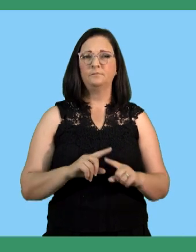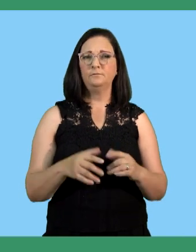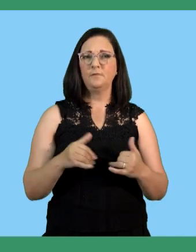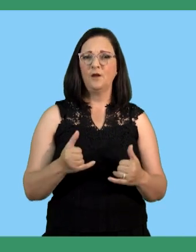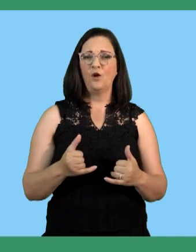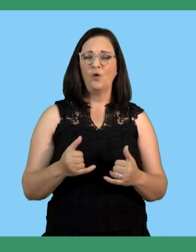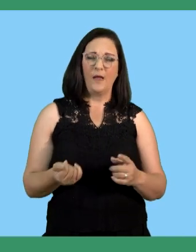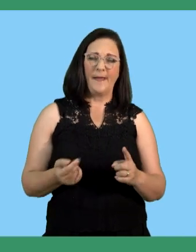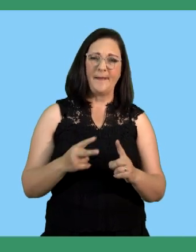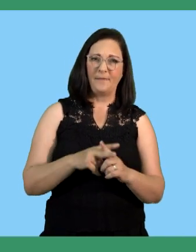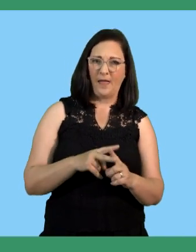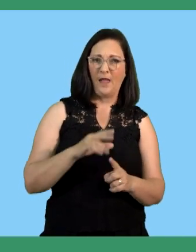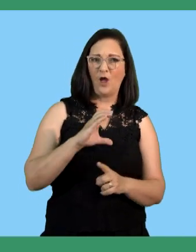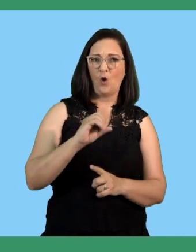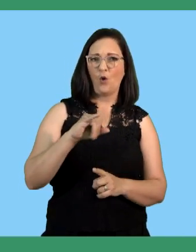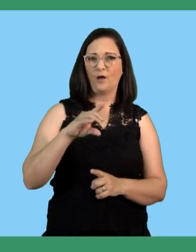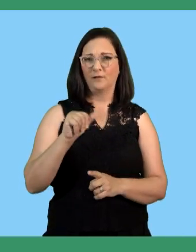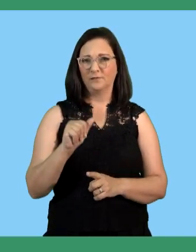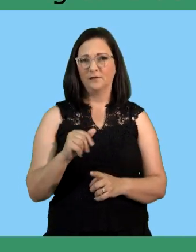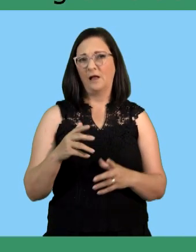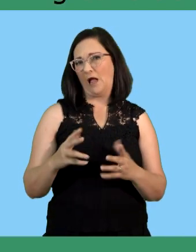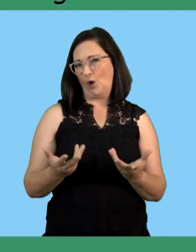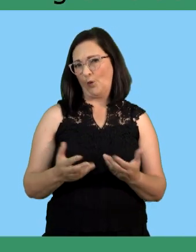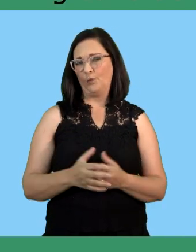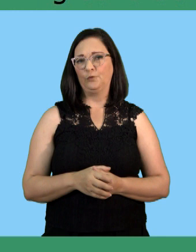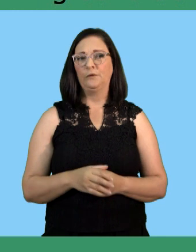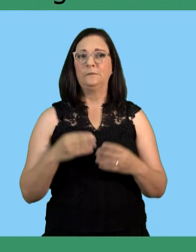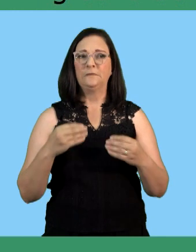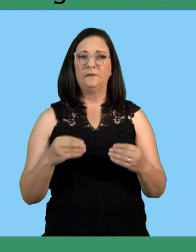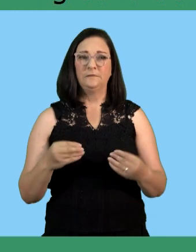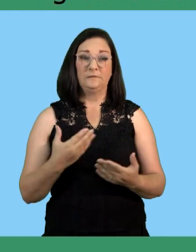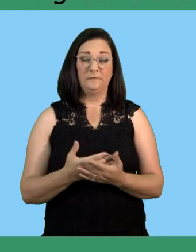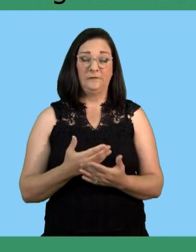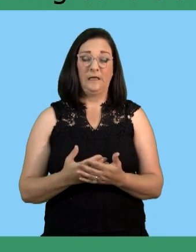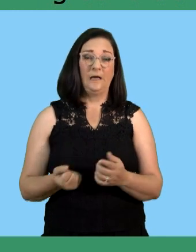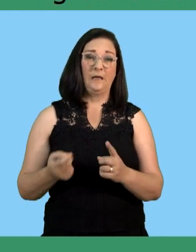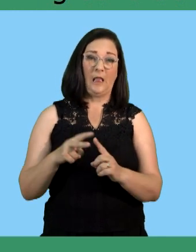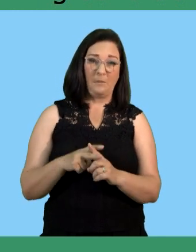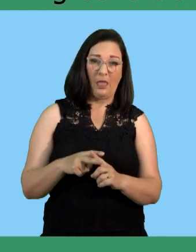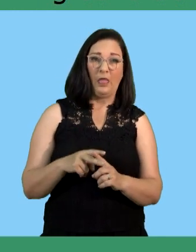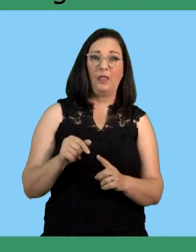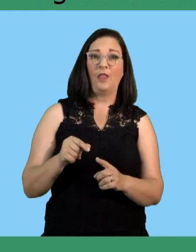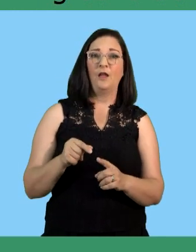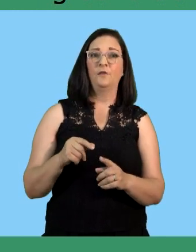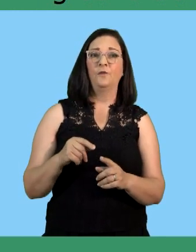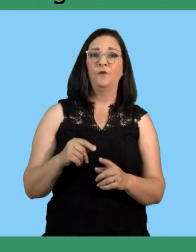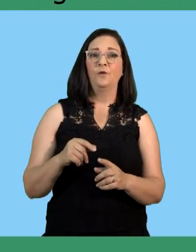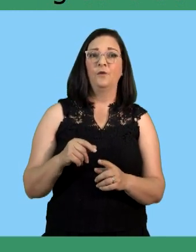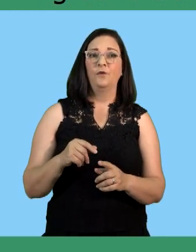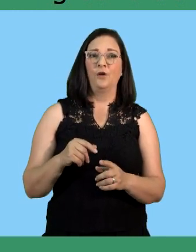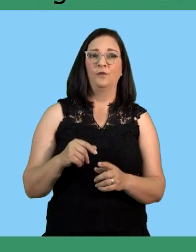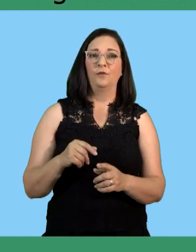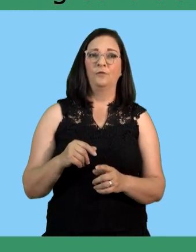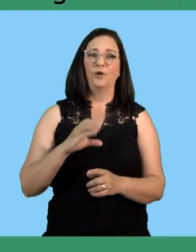companies apply the COIDA? It's also the application, right? Businesses can apply the COIDA, or the